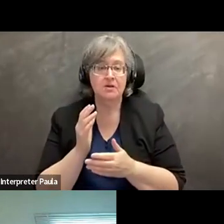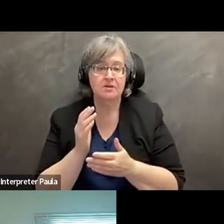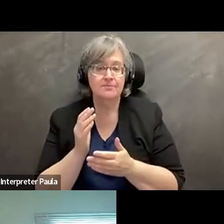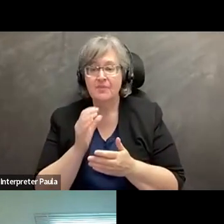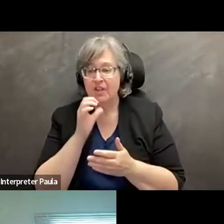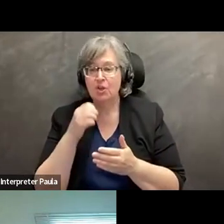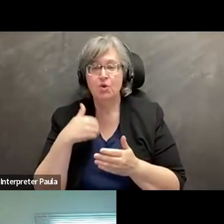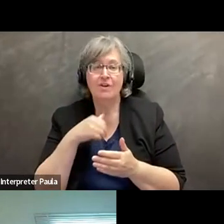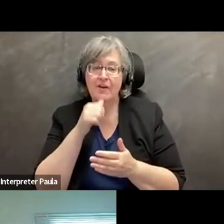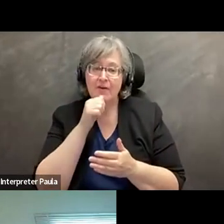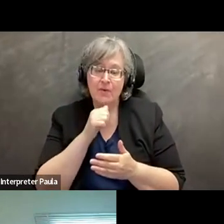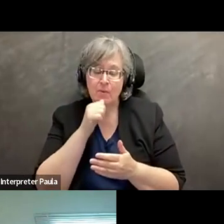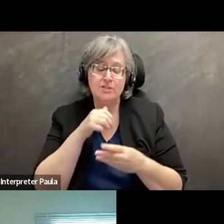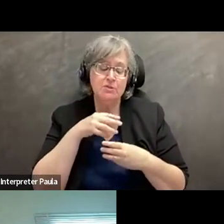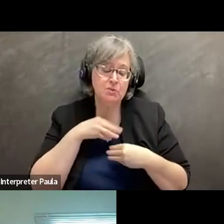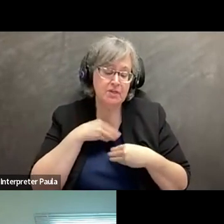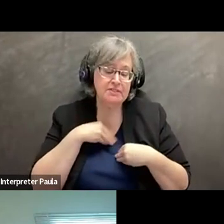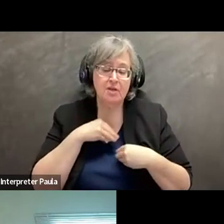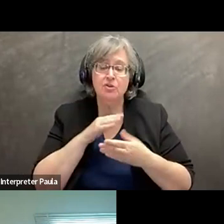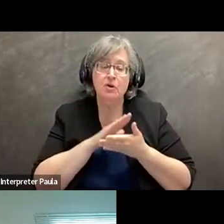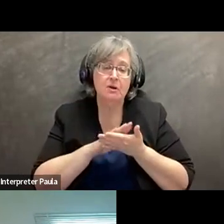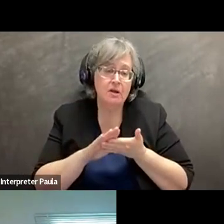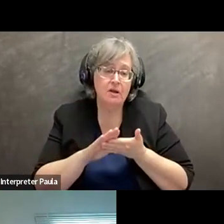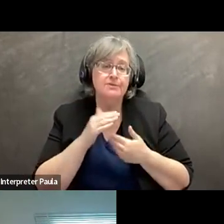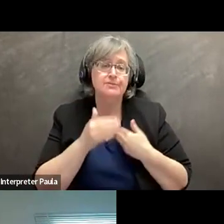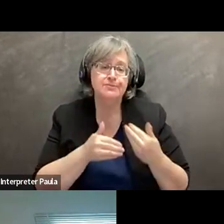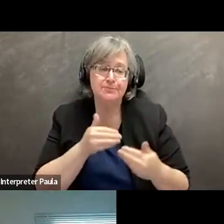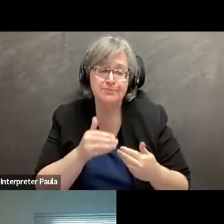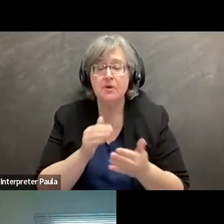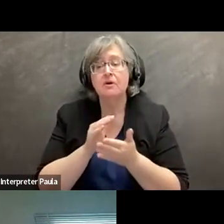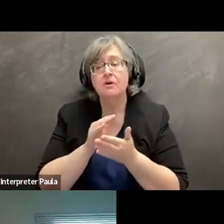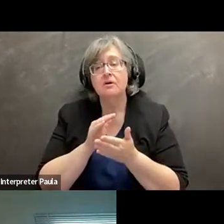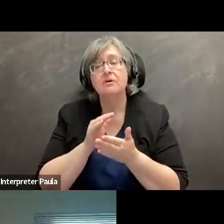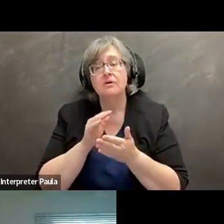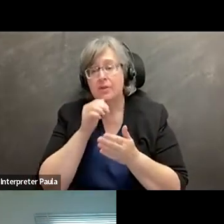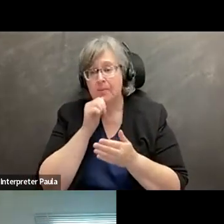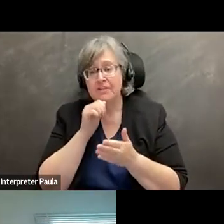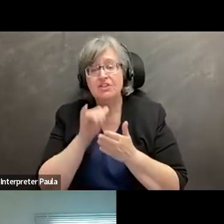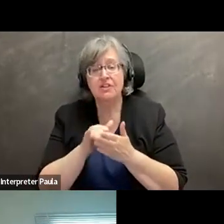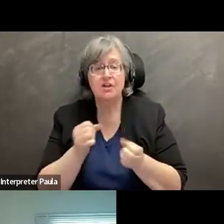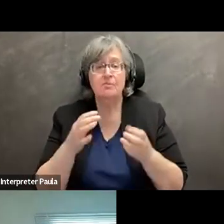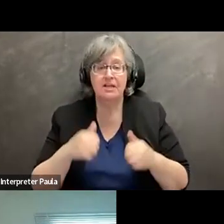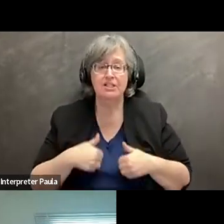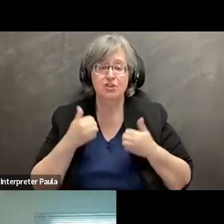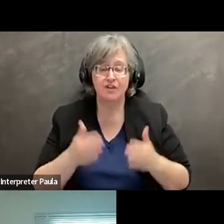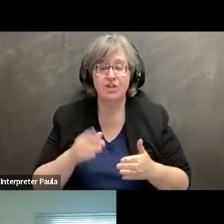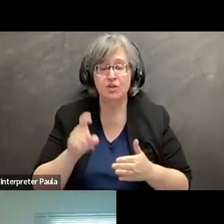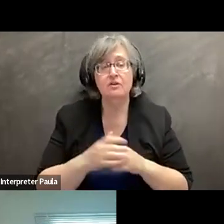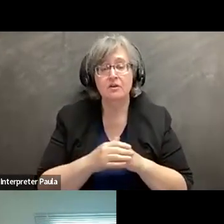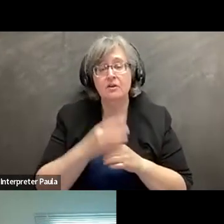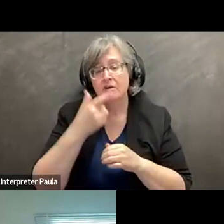the grace or the acceptance or the kindness or the patience that many survivors do need in terms of challenges